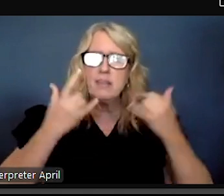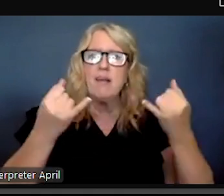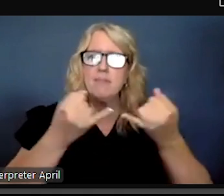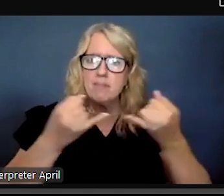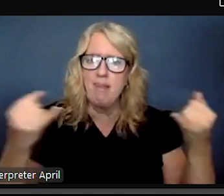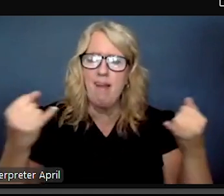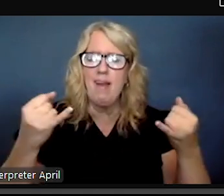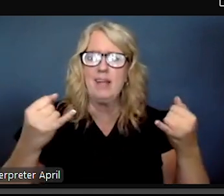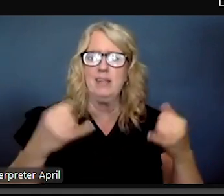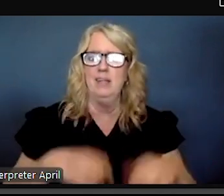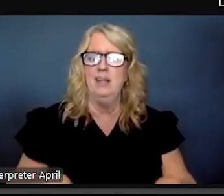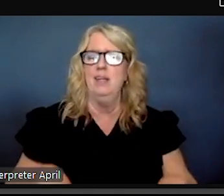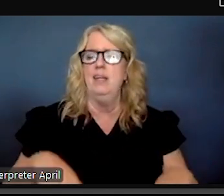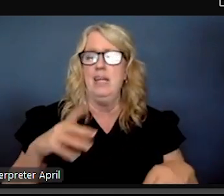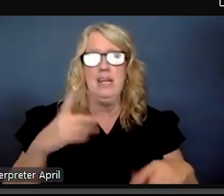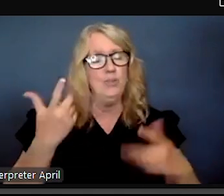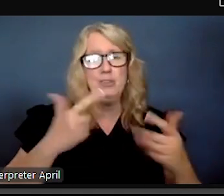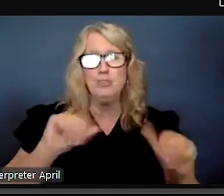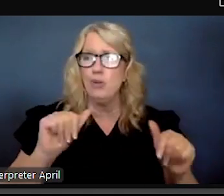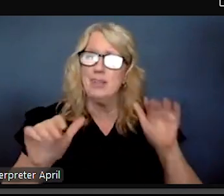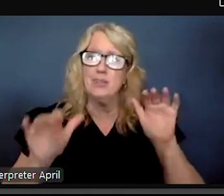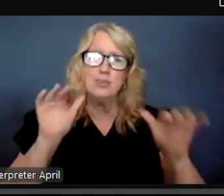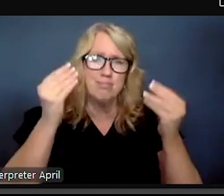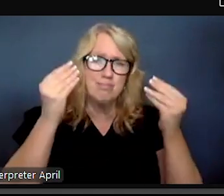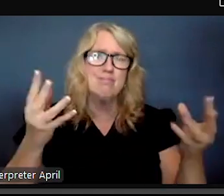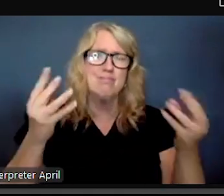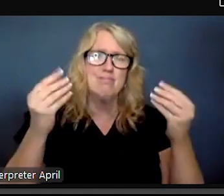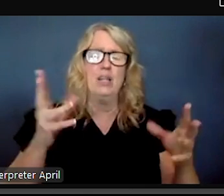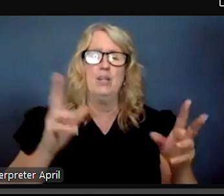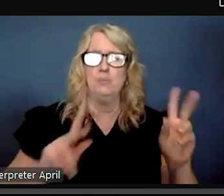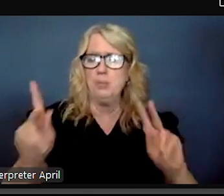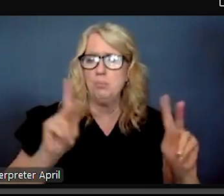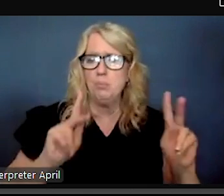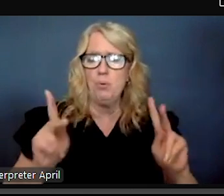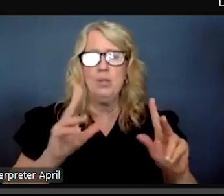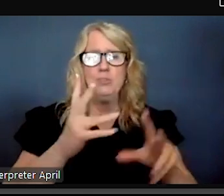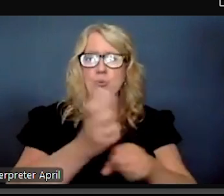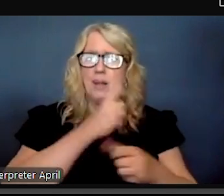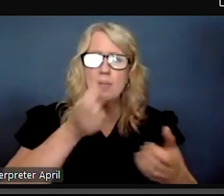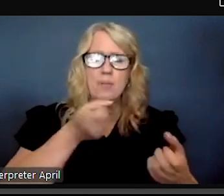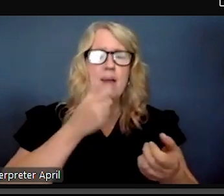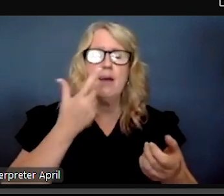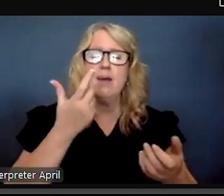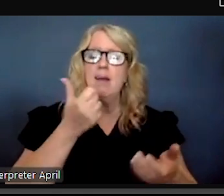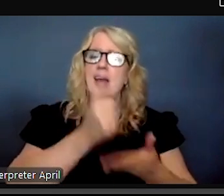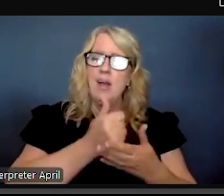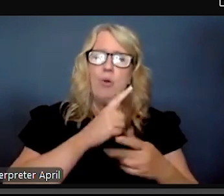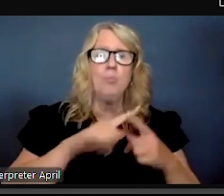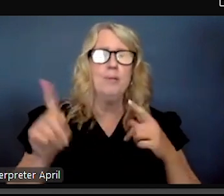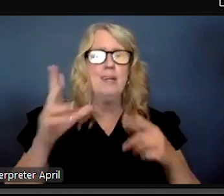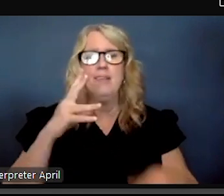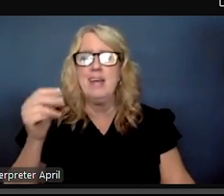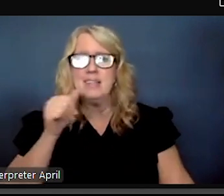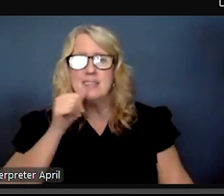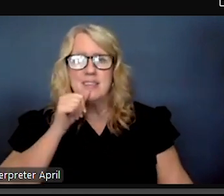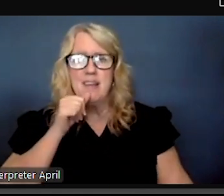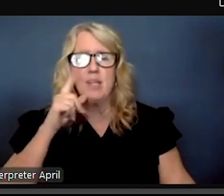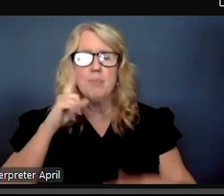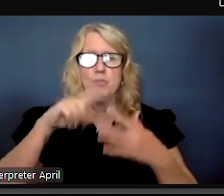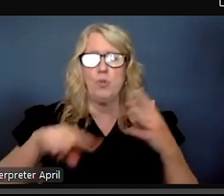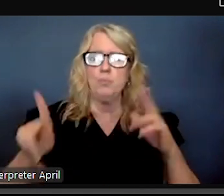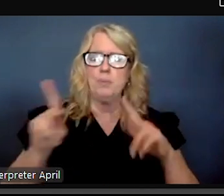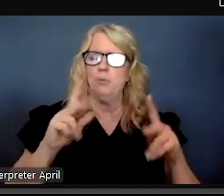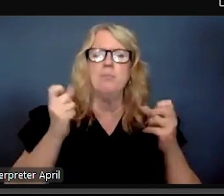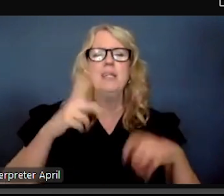properties. And we just try to let folks know it's a place just to get help. It's anonymous and you're okay. But I do think a lot of